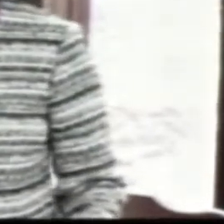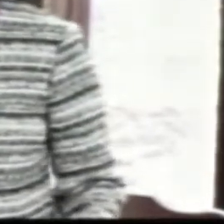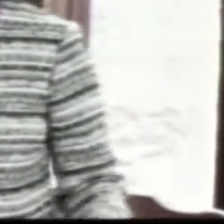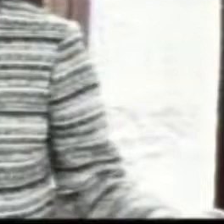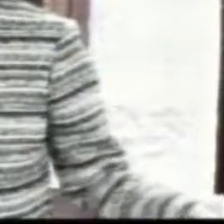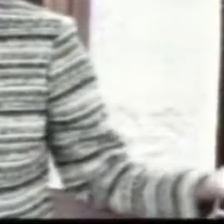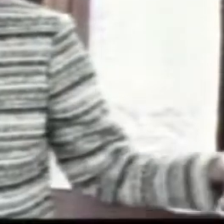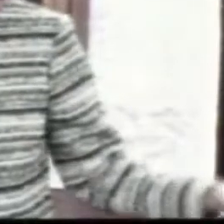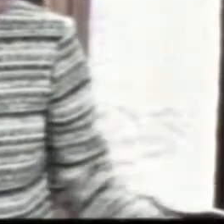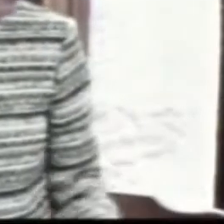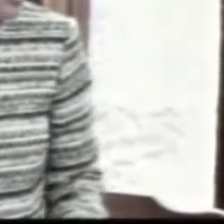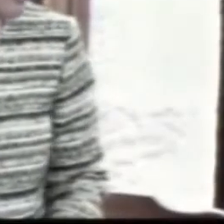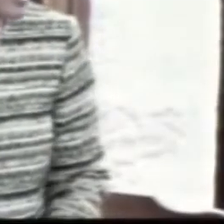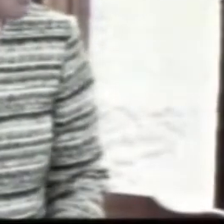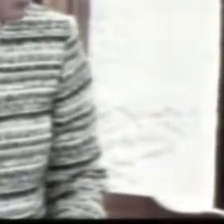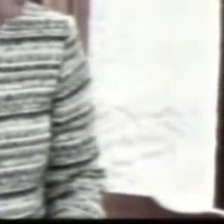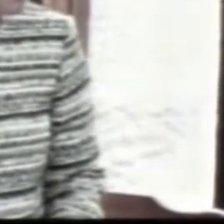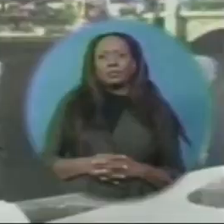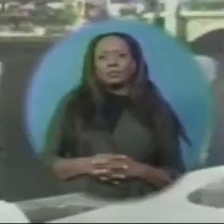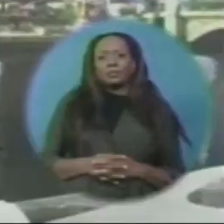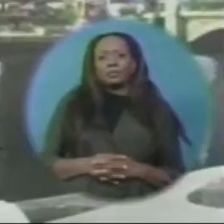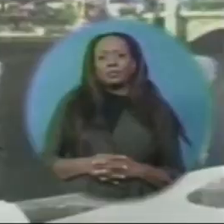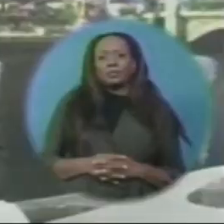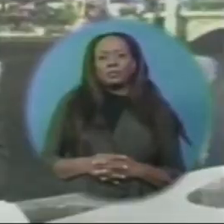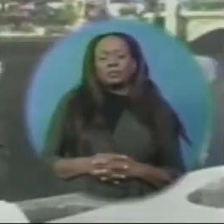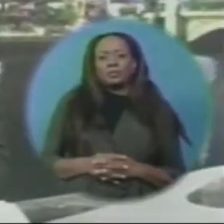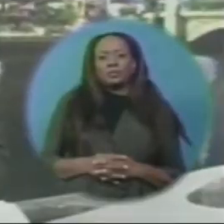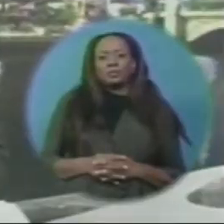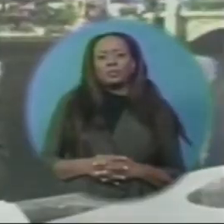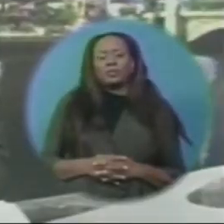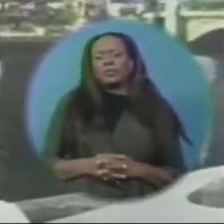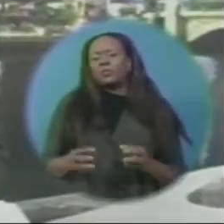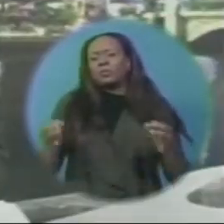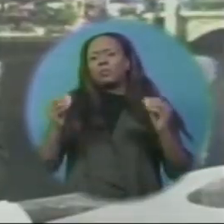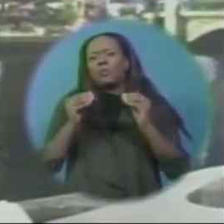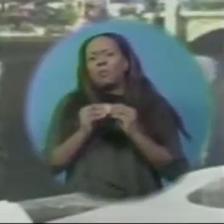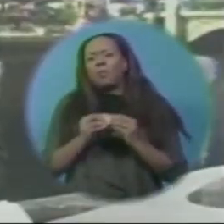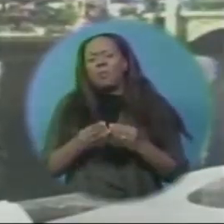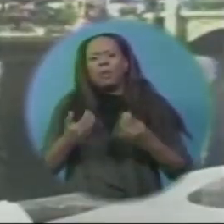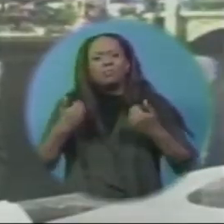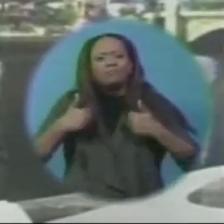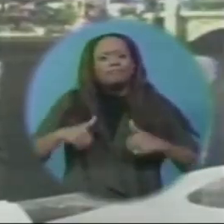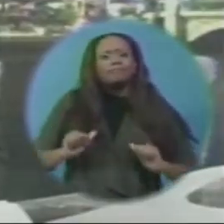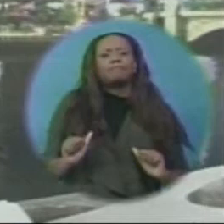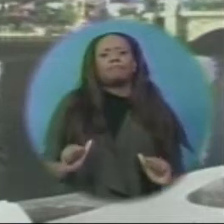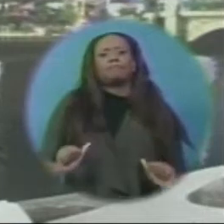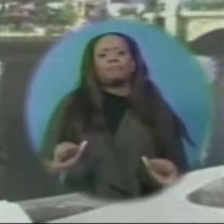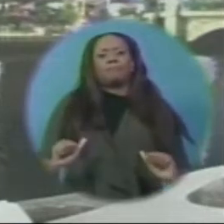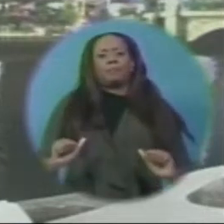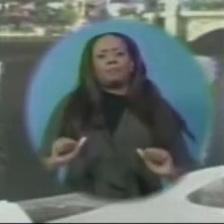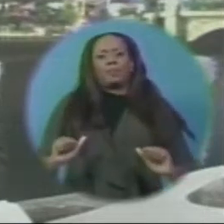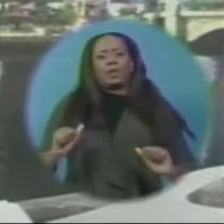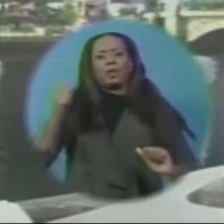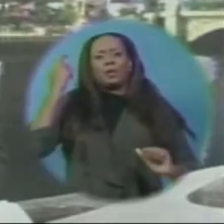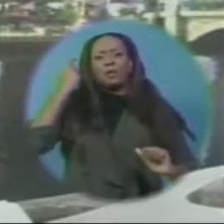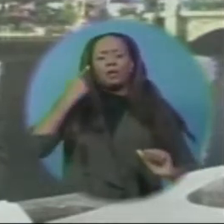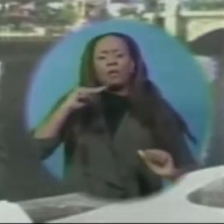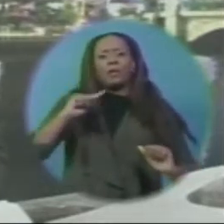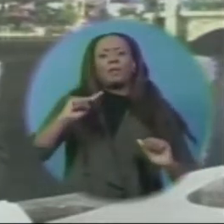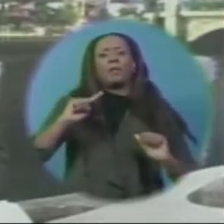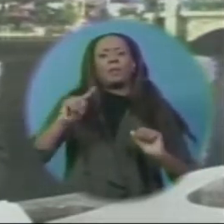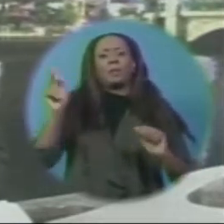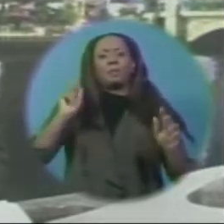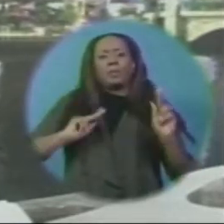you go, we can't have you around here anymore. A greater effort is needed to ensure that the skill sets attained in